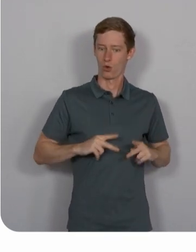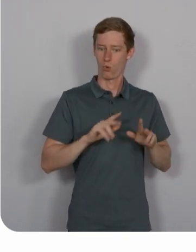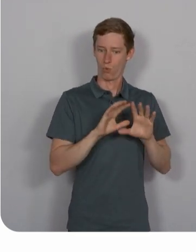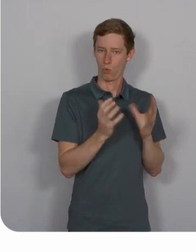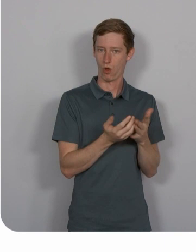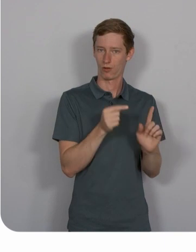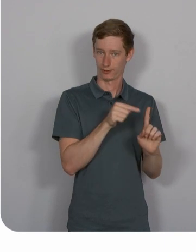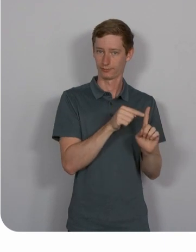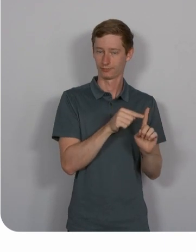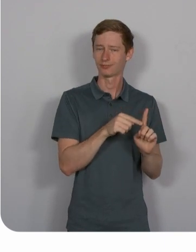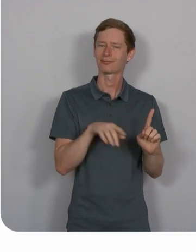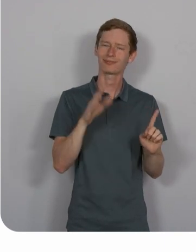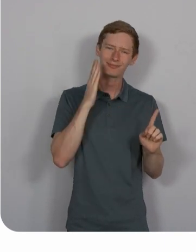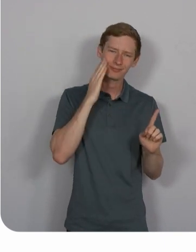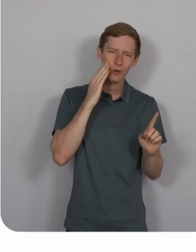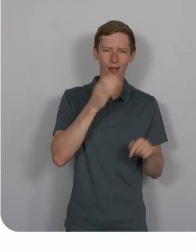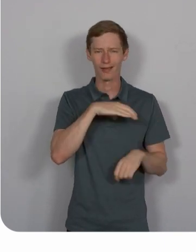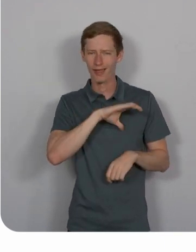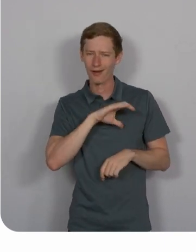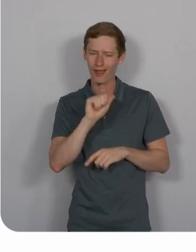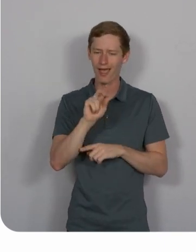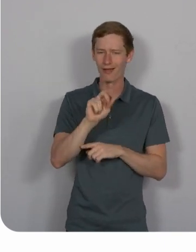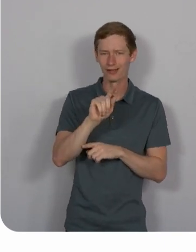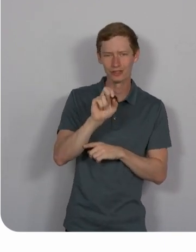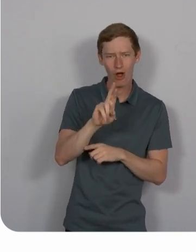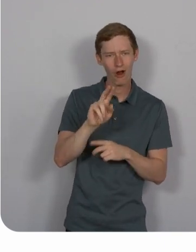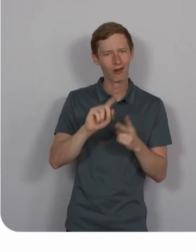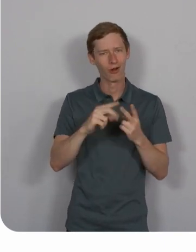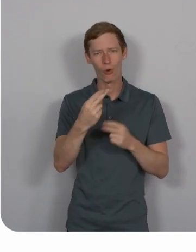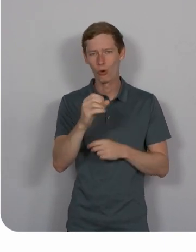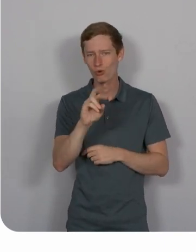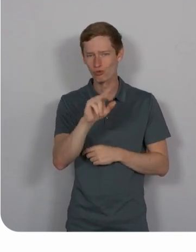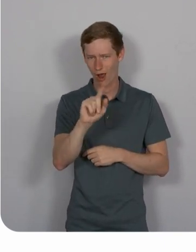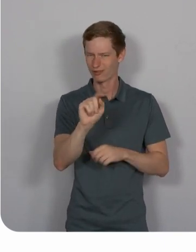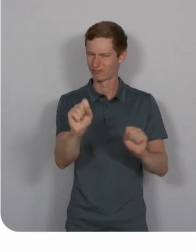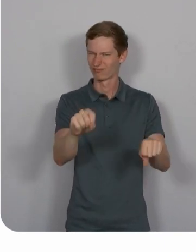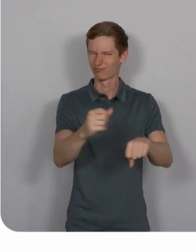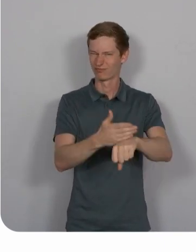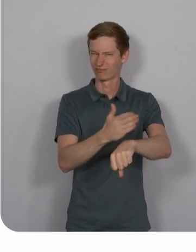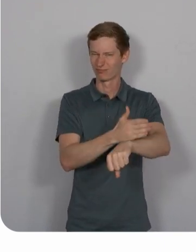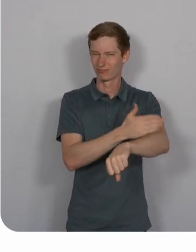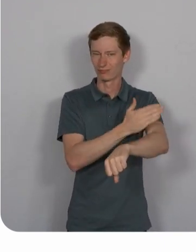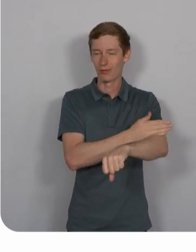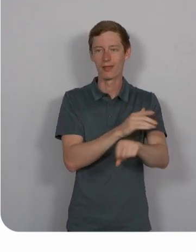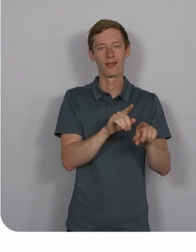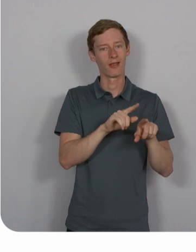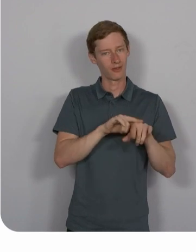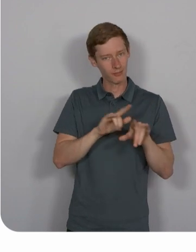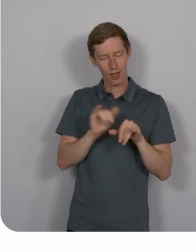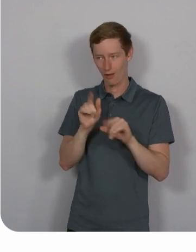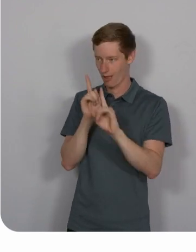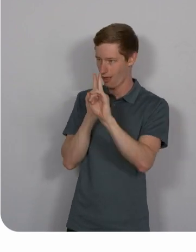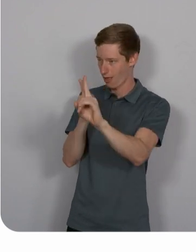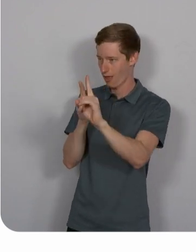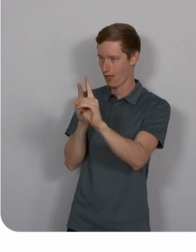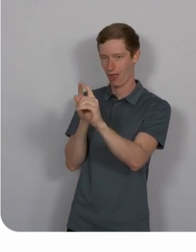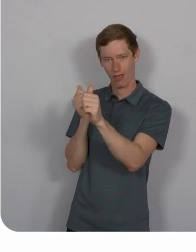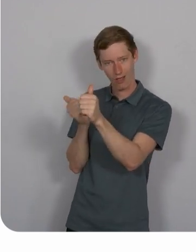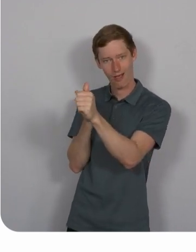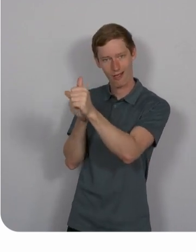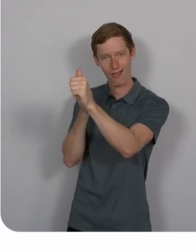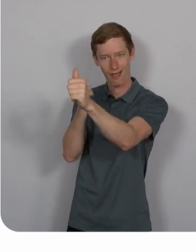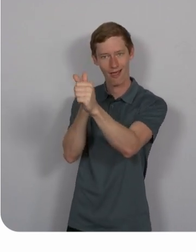progress that we're making in avatars and in Horizon, it should be clear that we are steadily moving towards that vision of the metaverse that we first laid out here at Connect